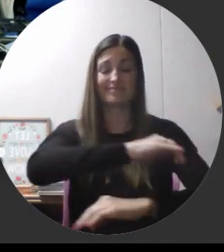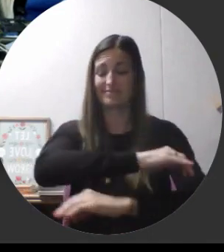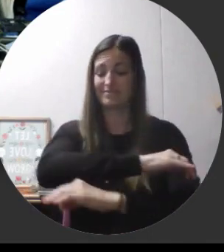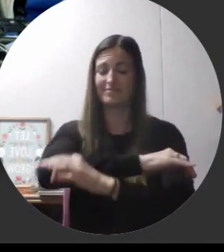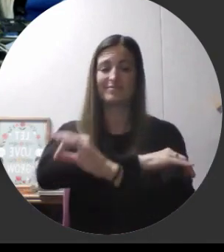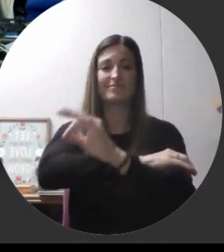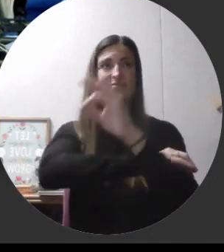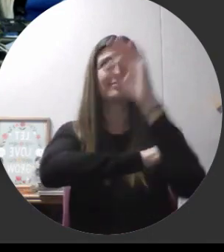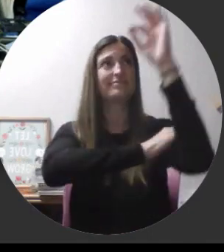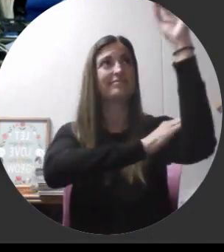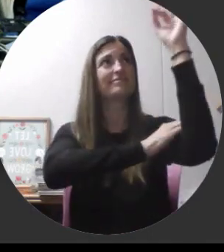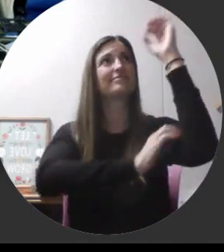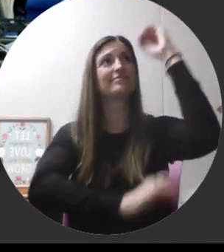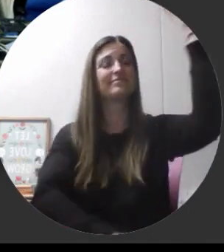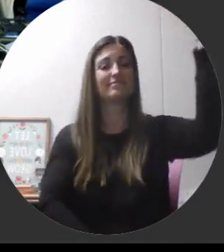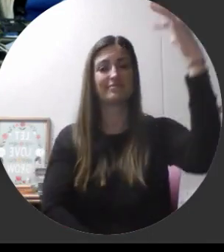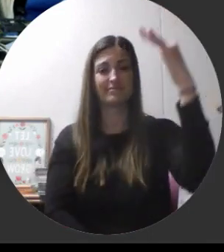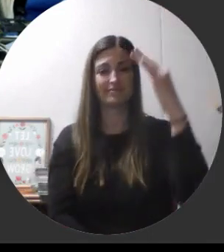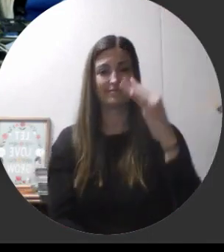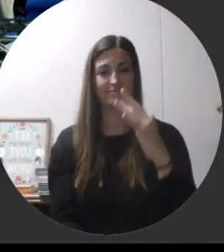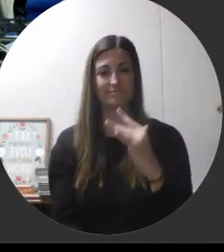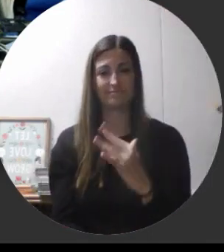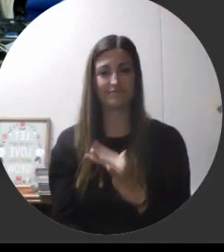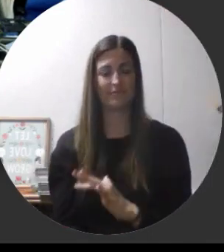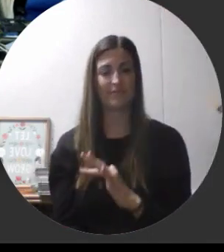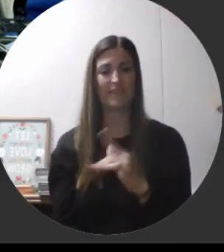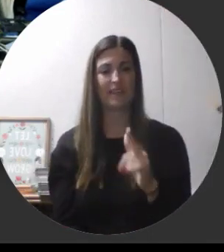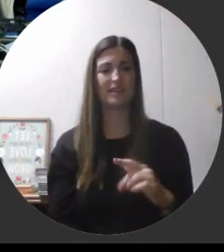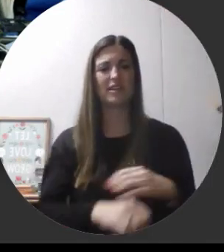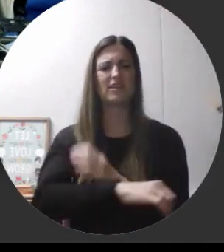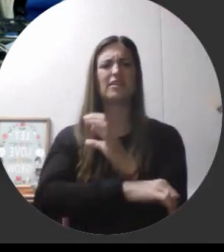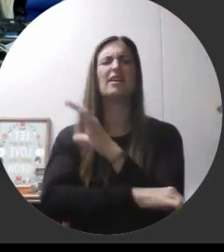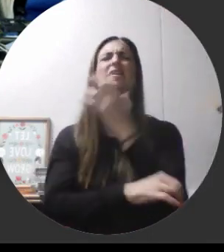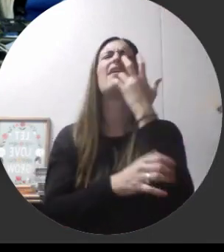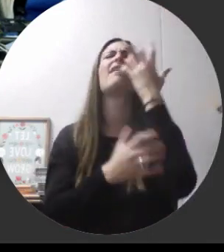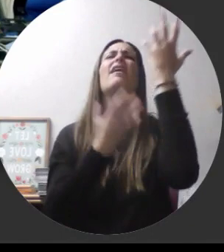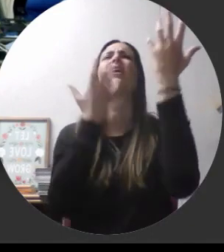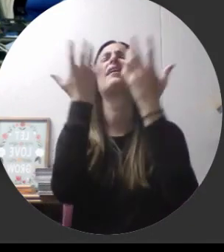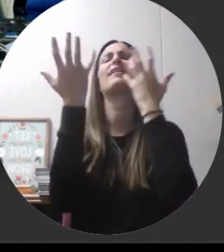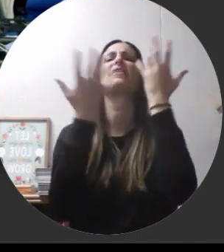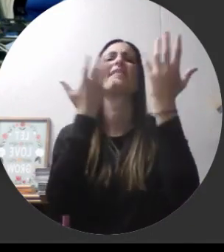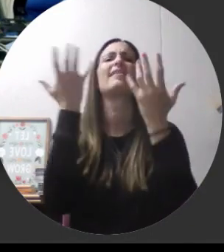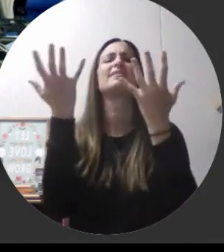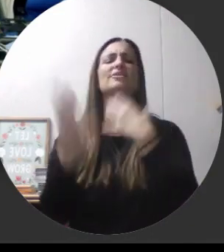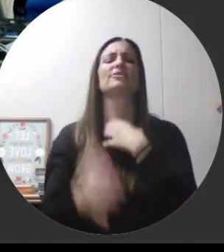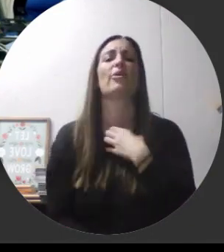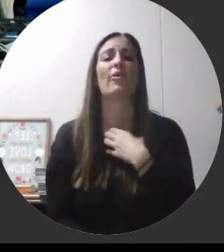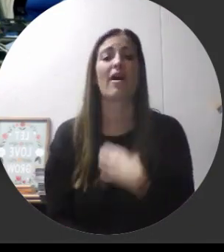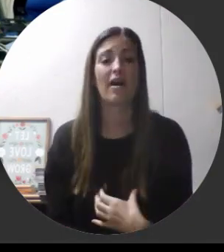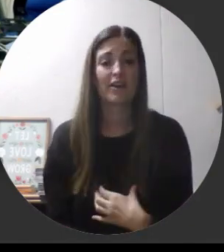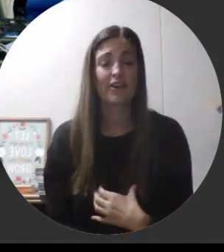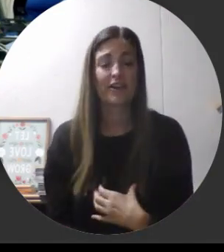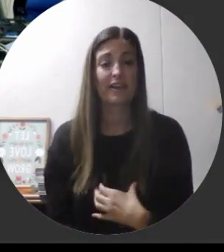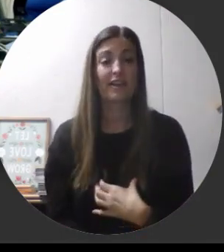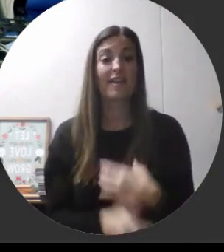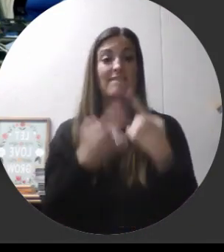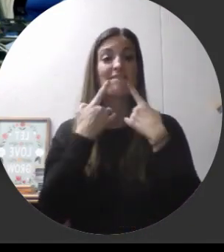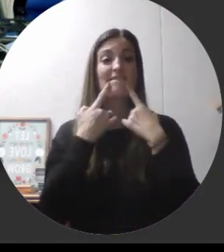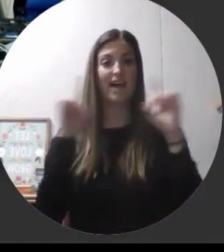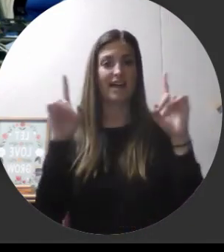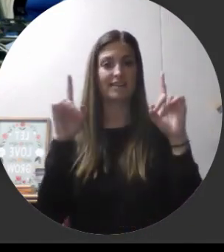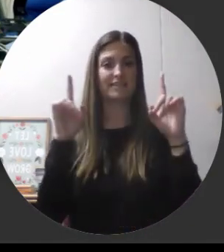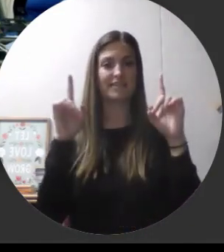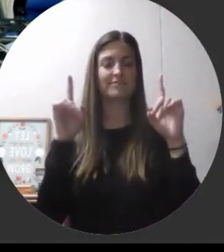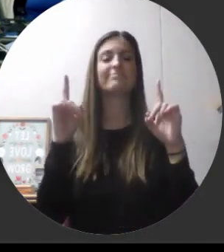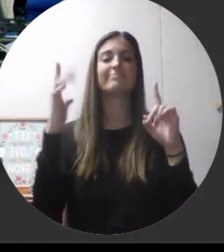shone down without warmth, and the ravenous water horse bellowed his hunger to the frozen world. And then at last, 4 of the giants